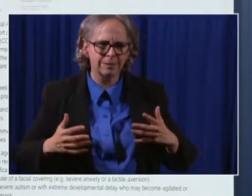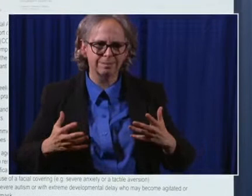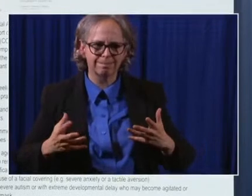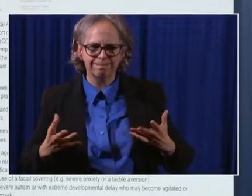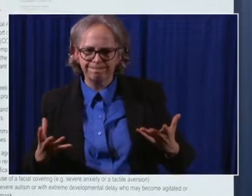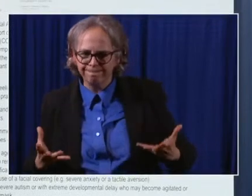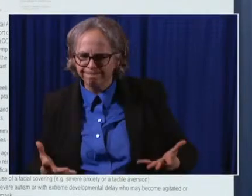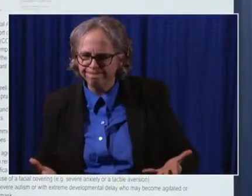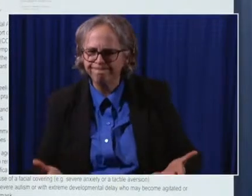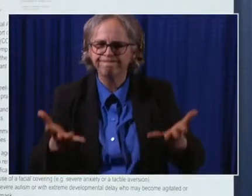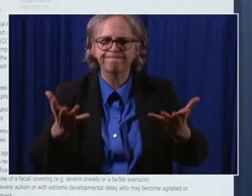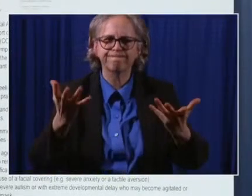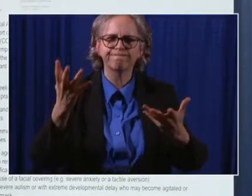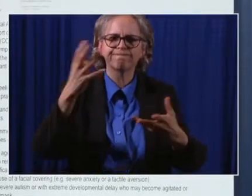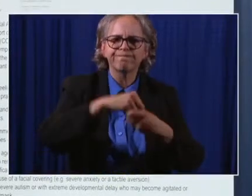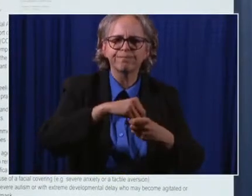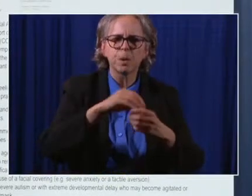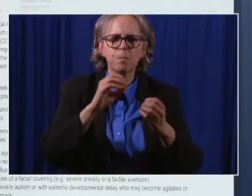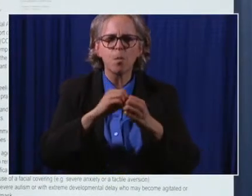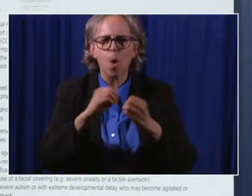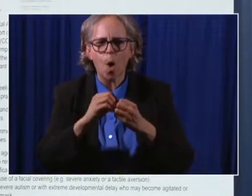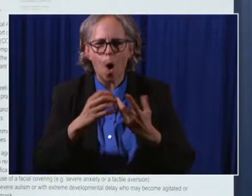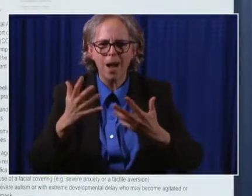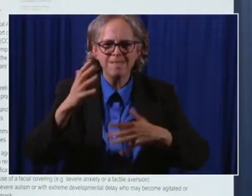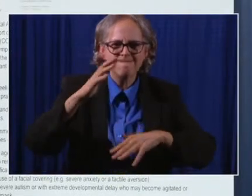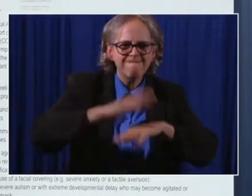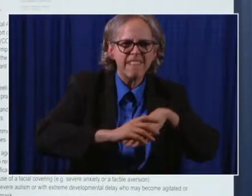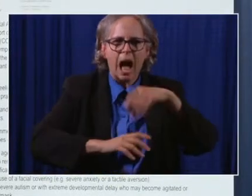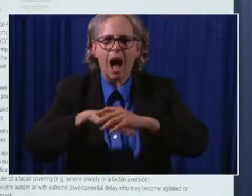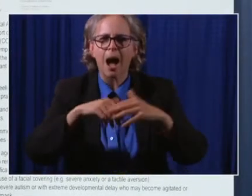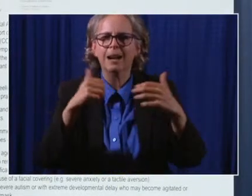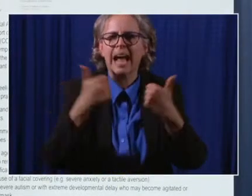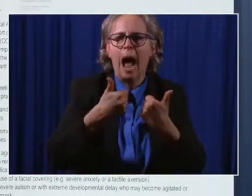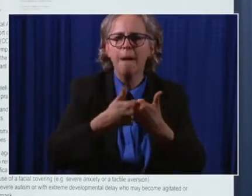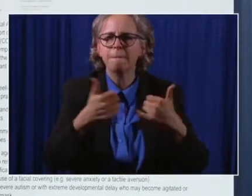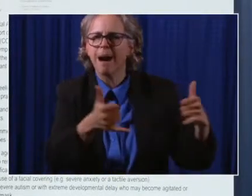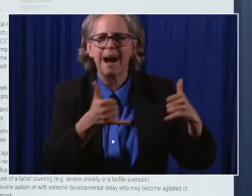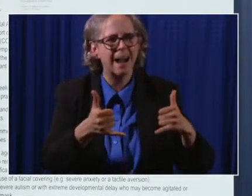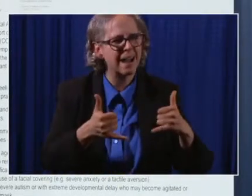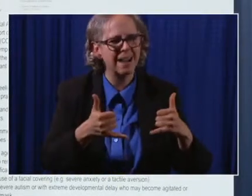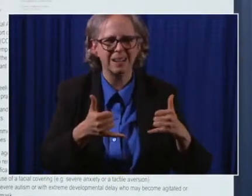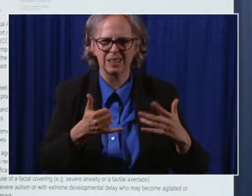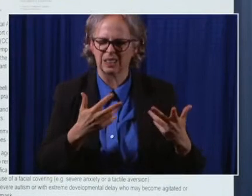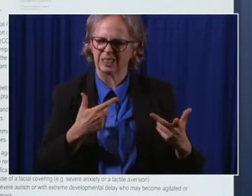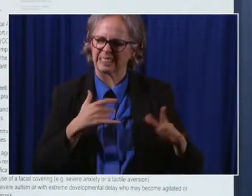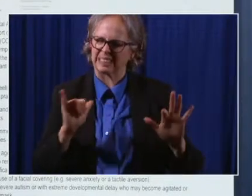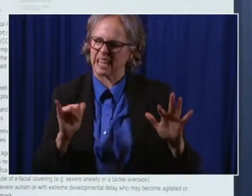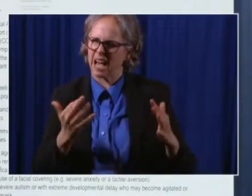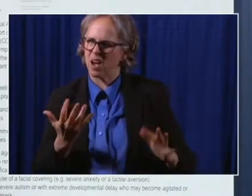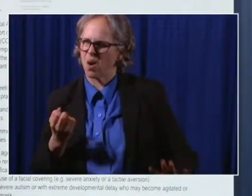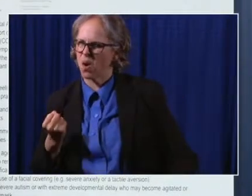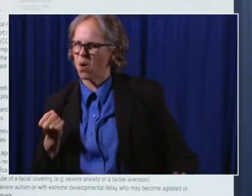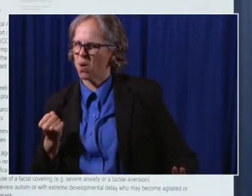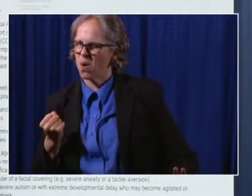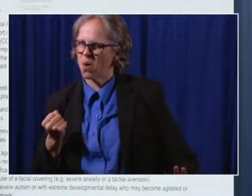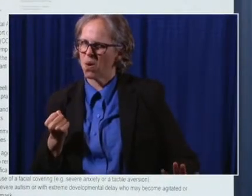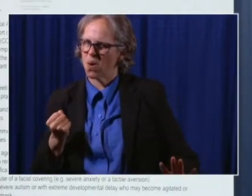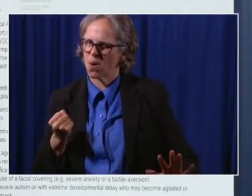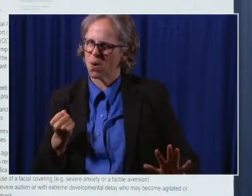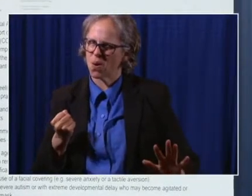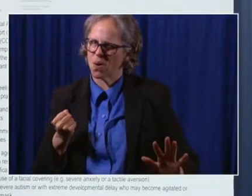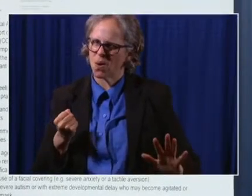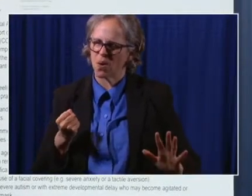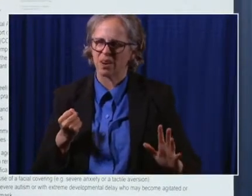where this situation is with the COVID, we have not provided for the final go as far as fall